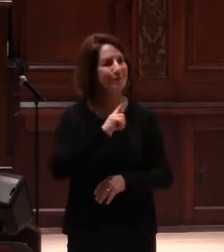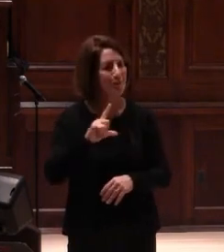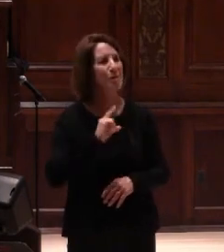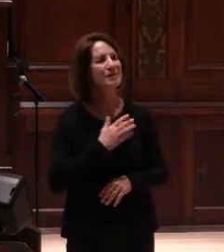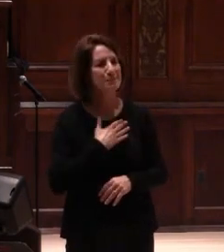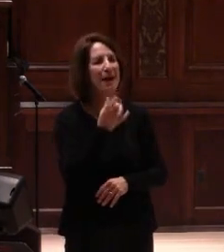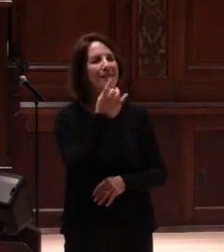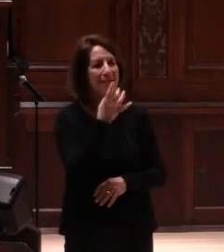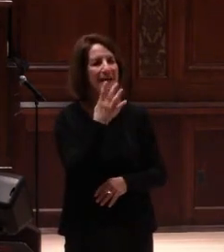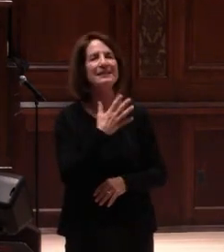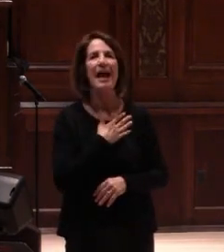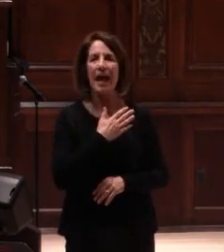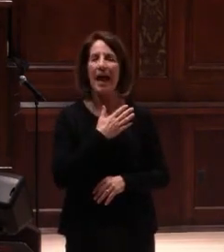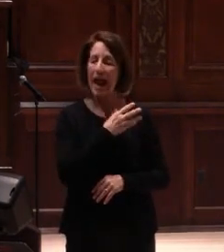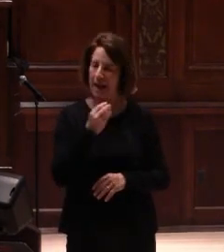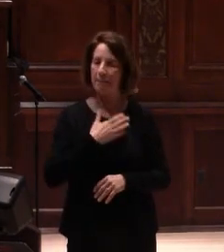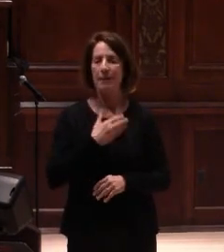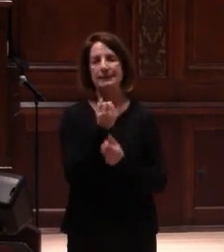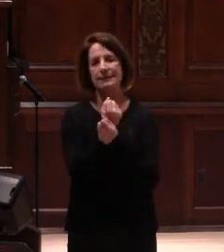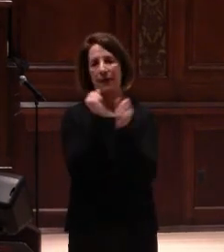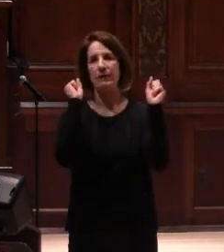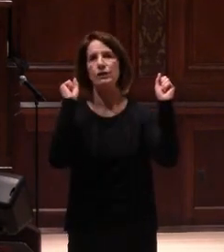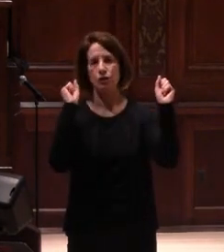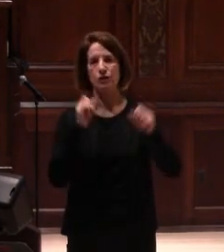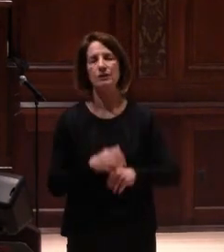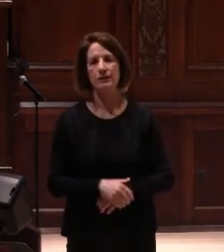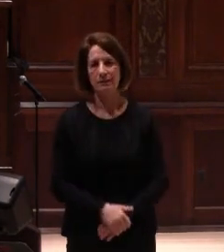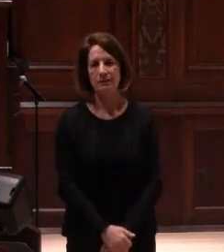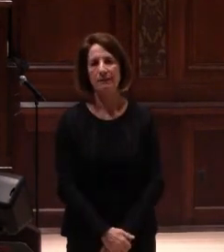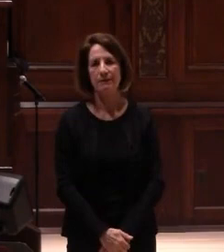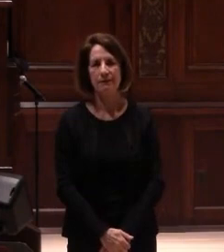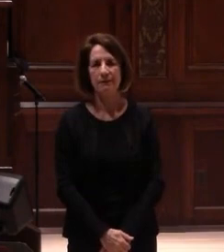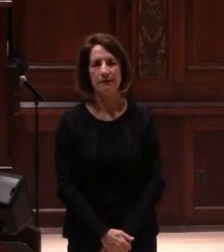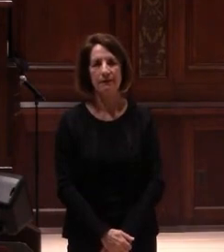my light and my salvation.